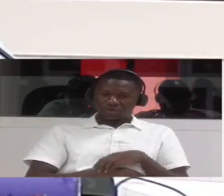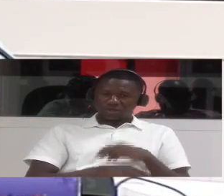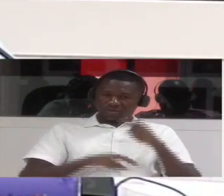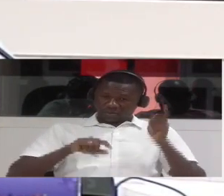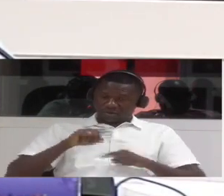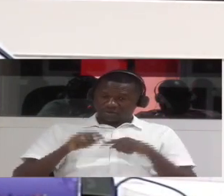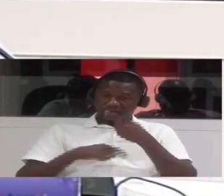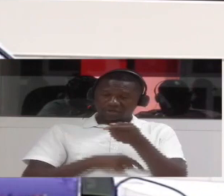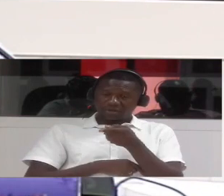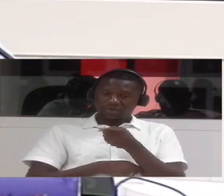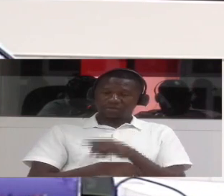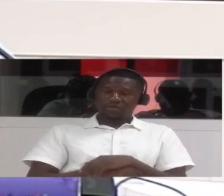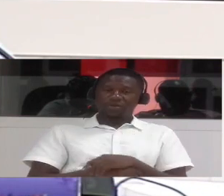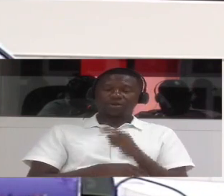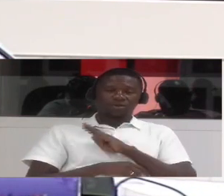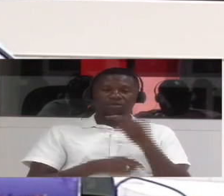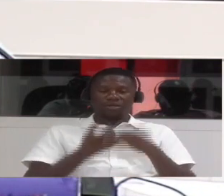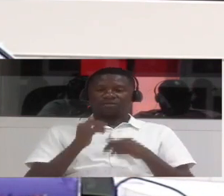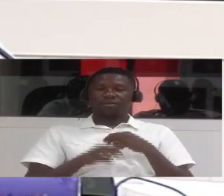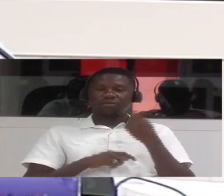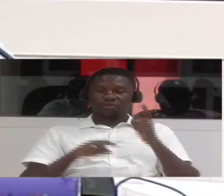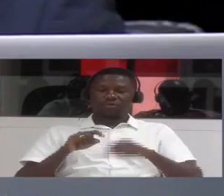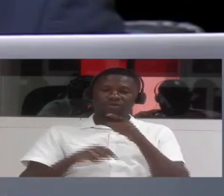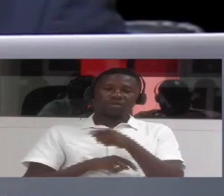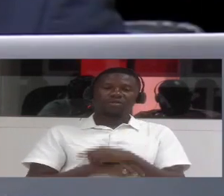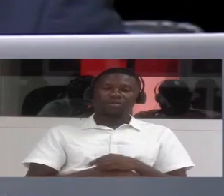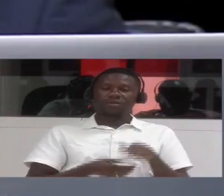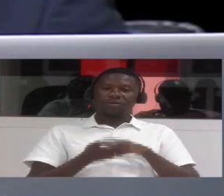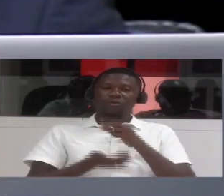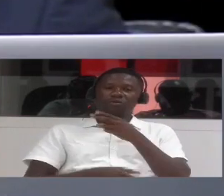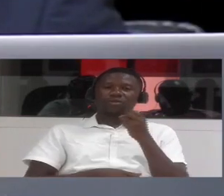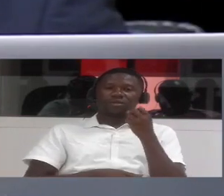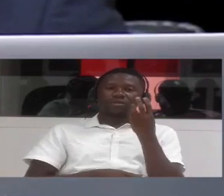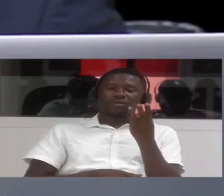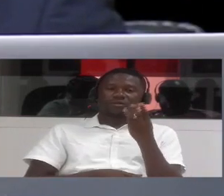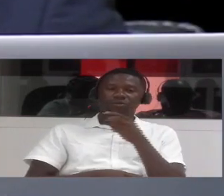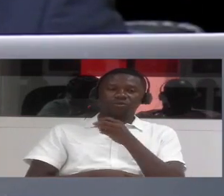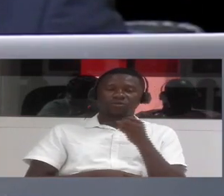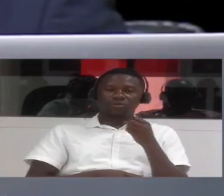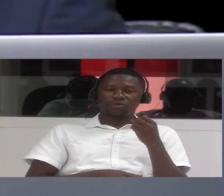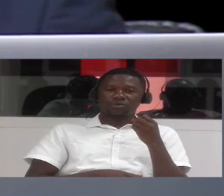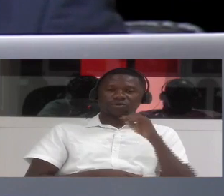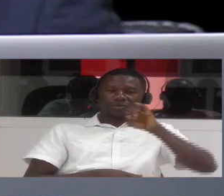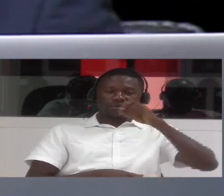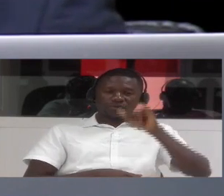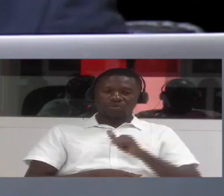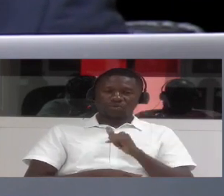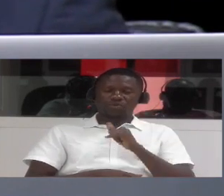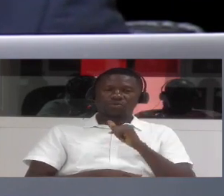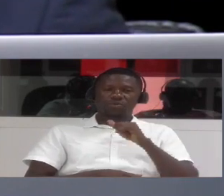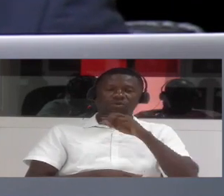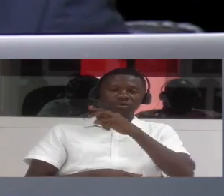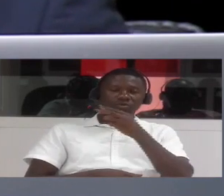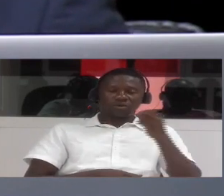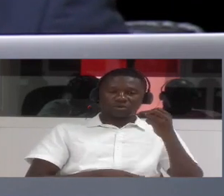that. On 23rd June 2003, there was a threat of imprisonment